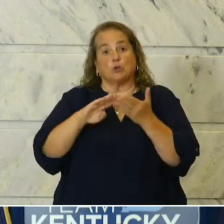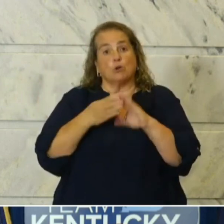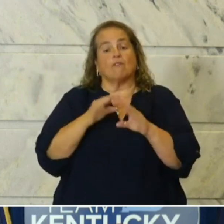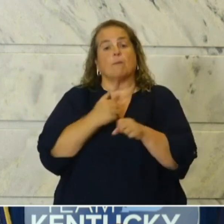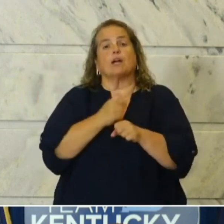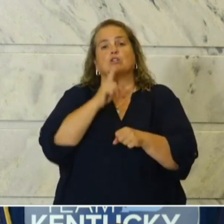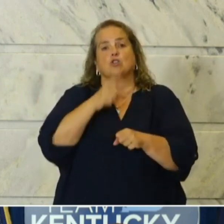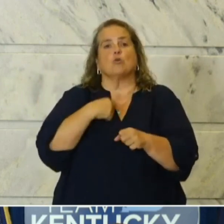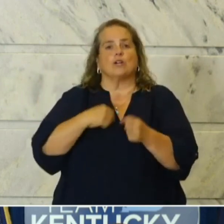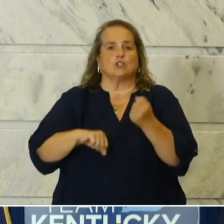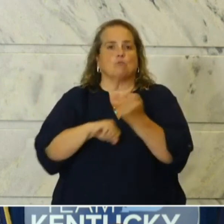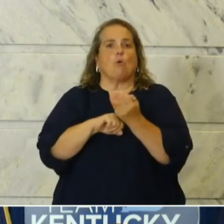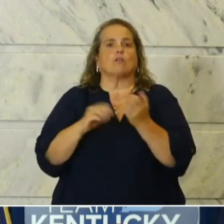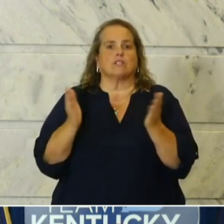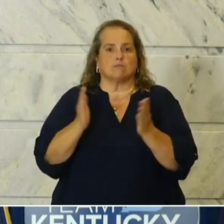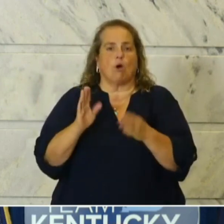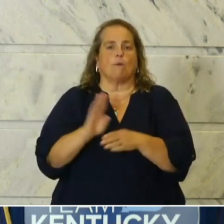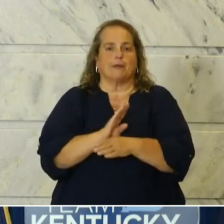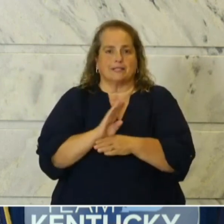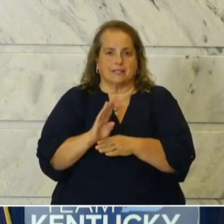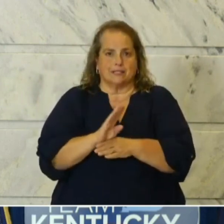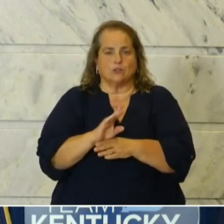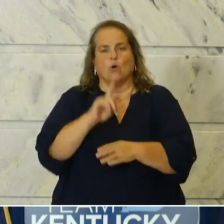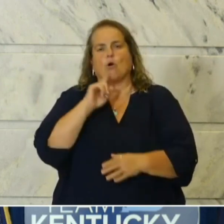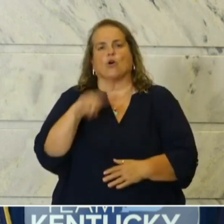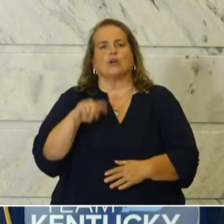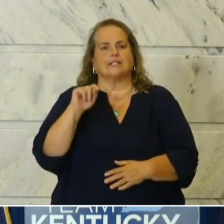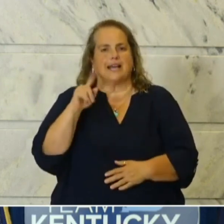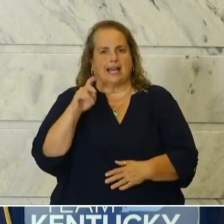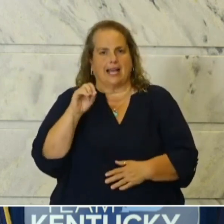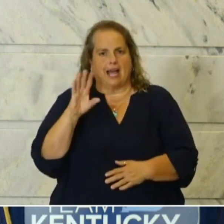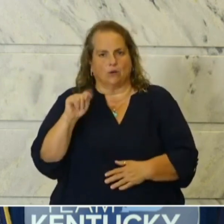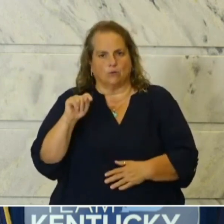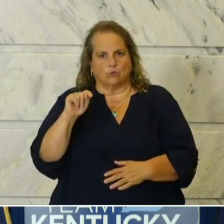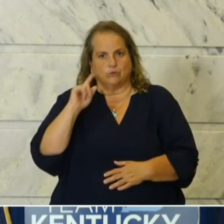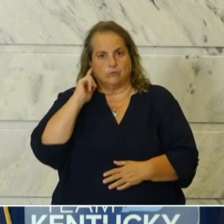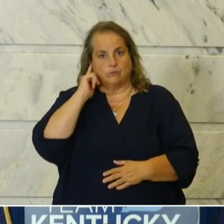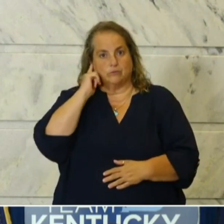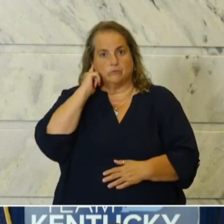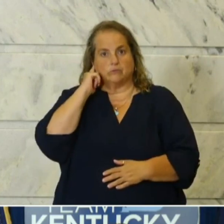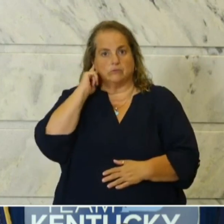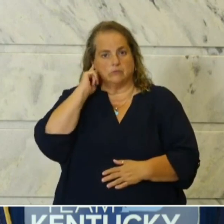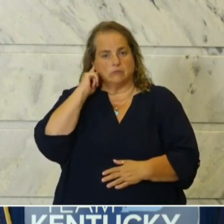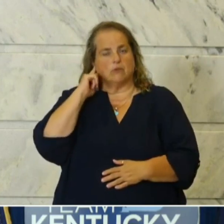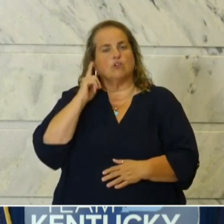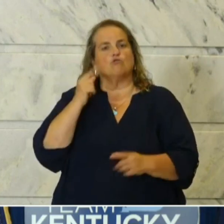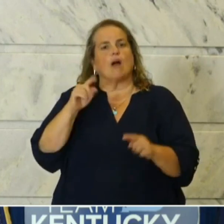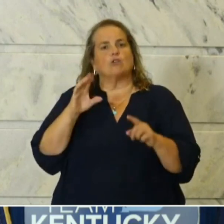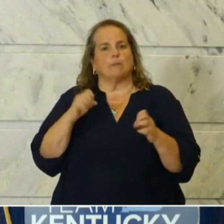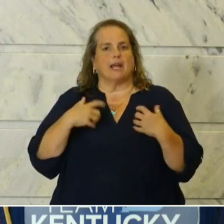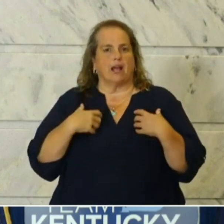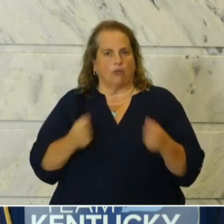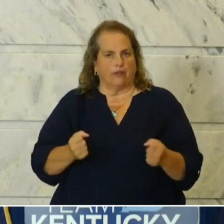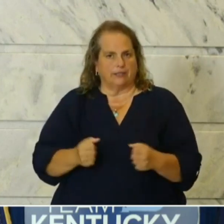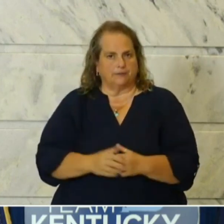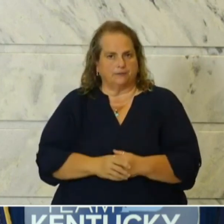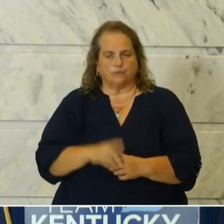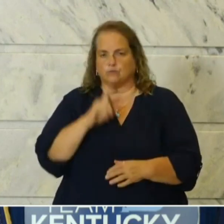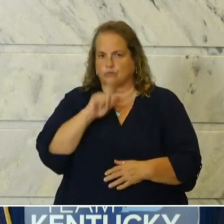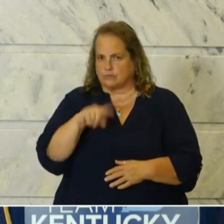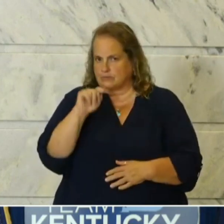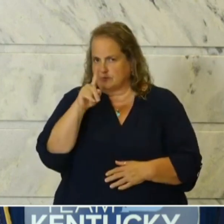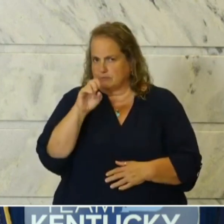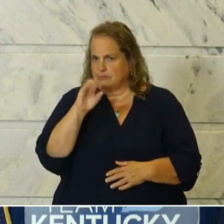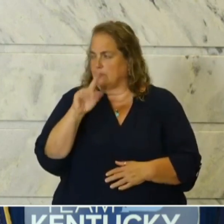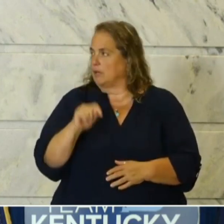sure that we support those small businesses. Order takeout. Try to be healthy. Order takeout.